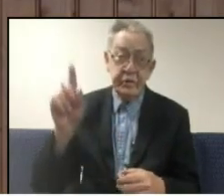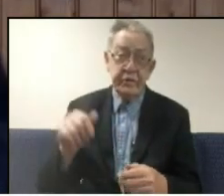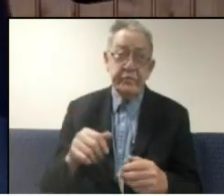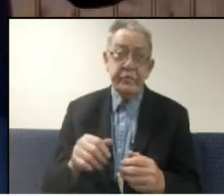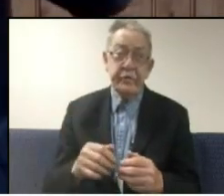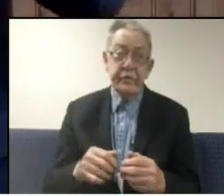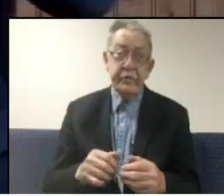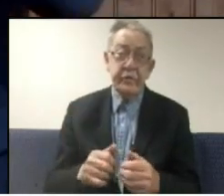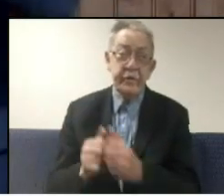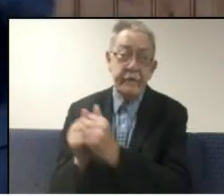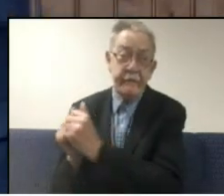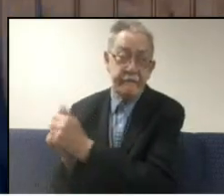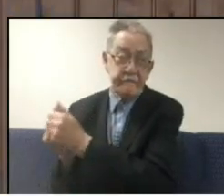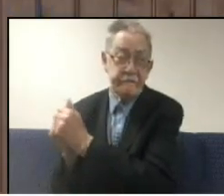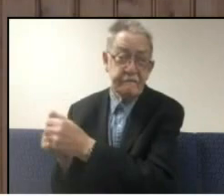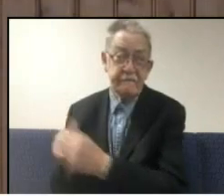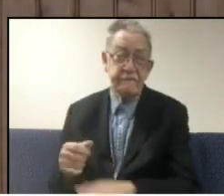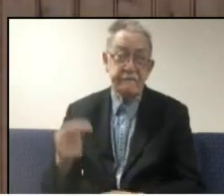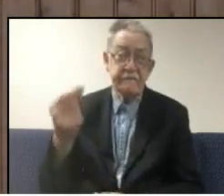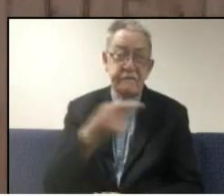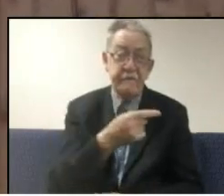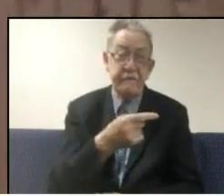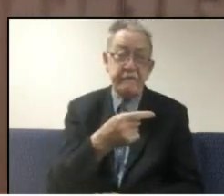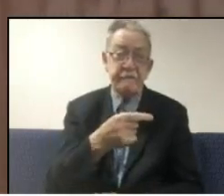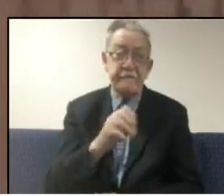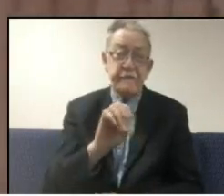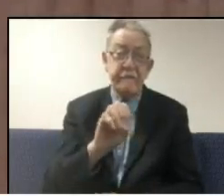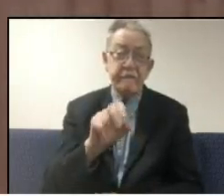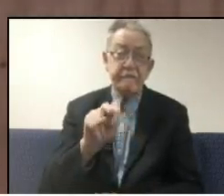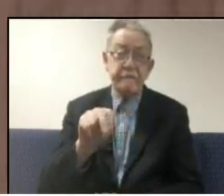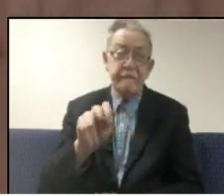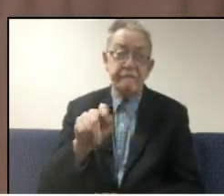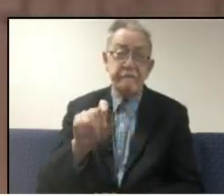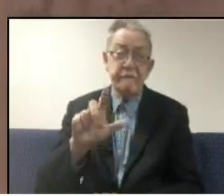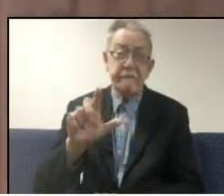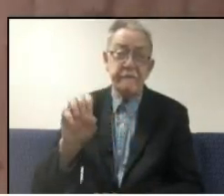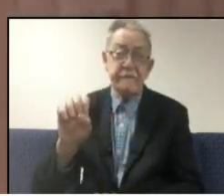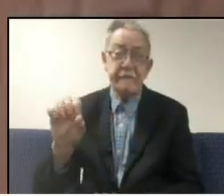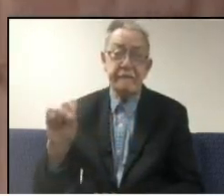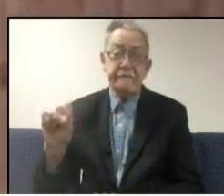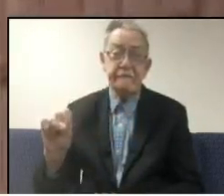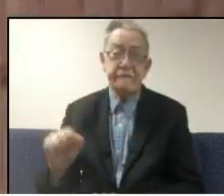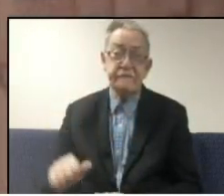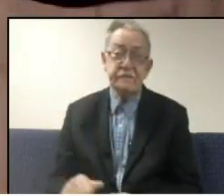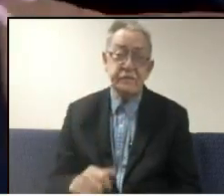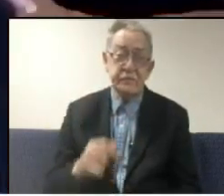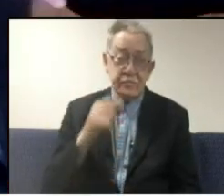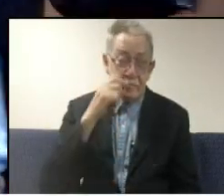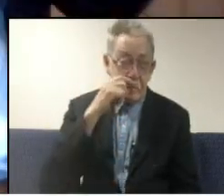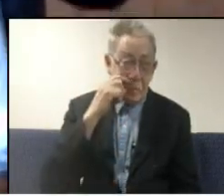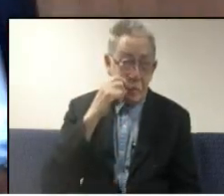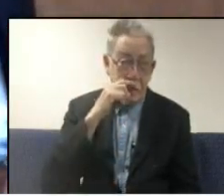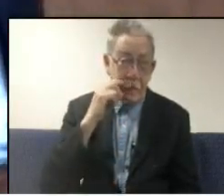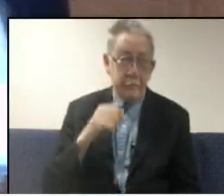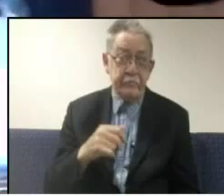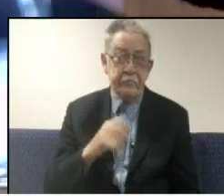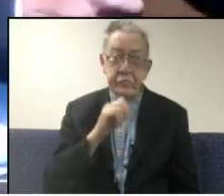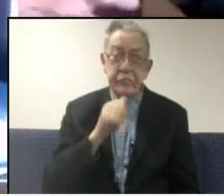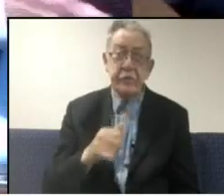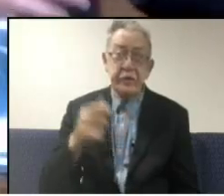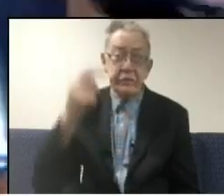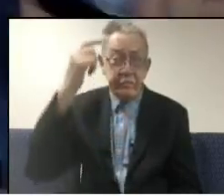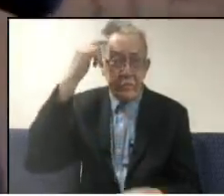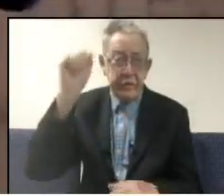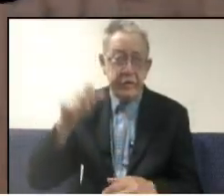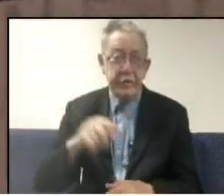was pleased to reveal Him to me. God revealed Jesus not because Paul had asked for it, not because Paul had